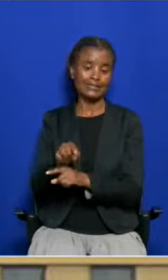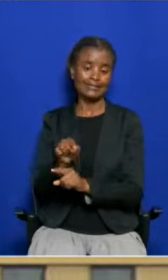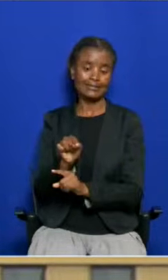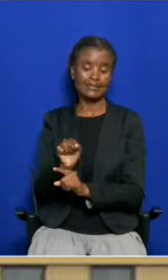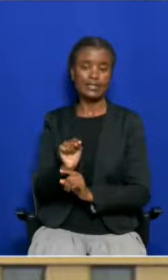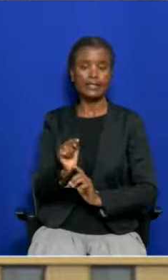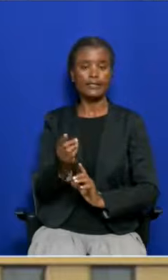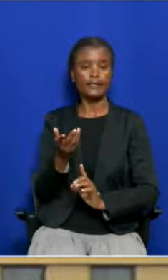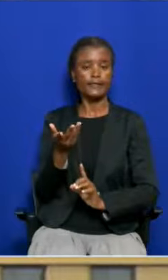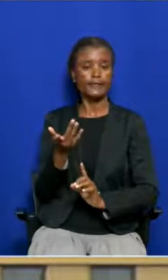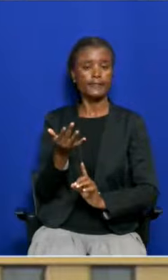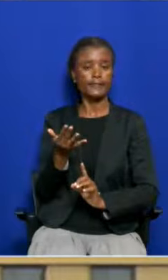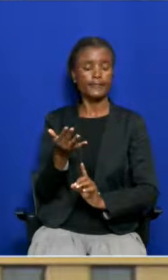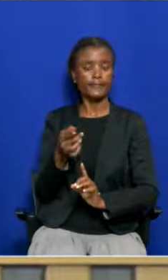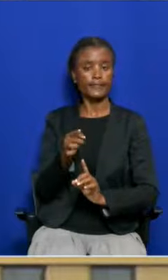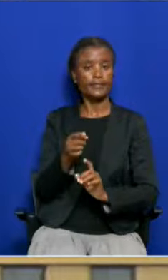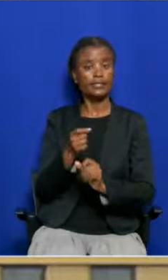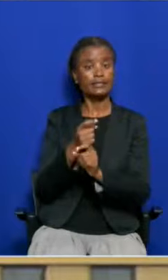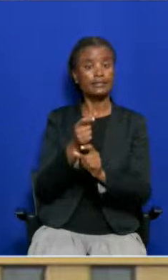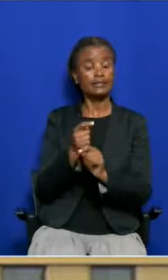taxi violence tax team.